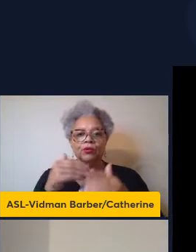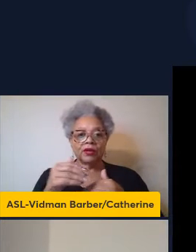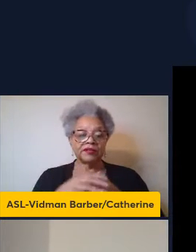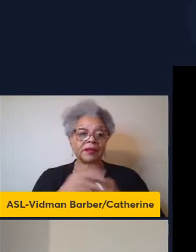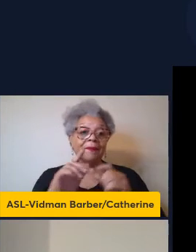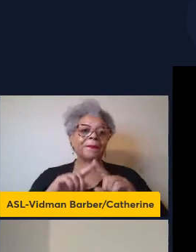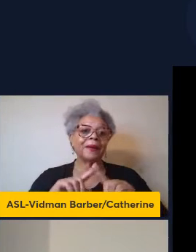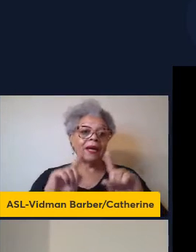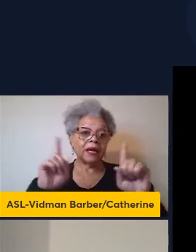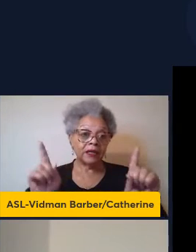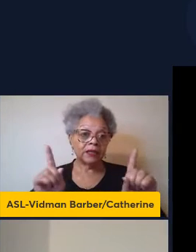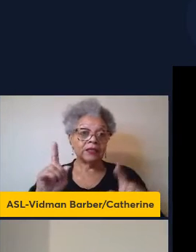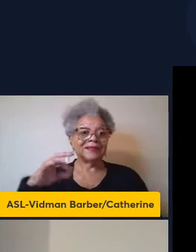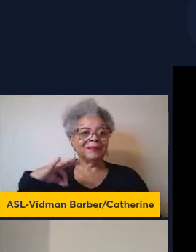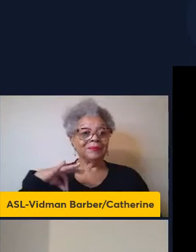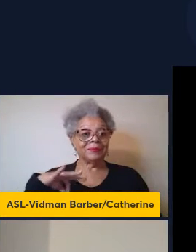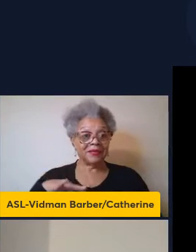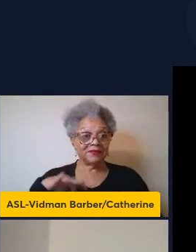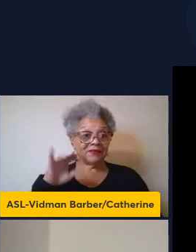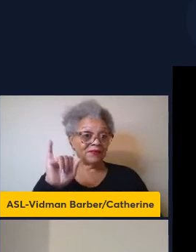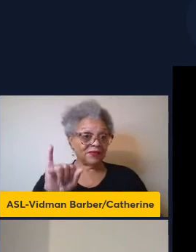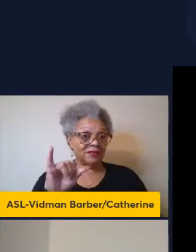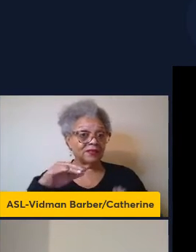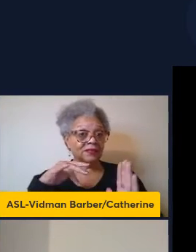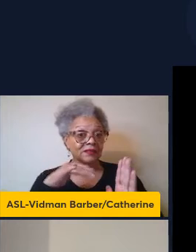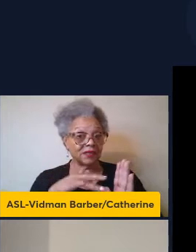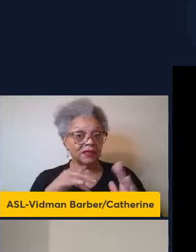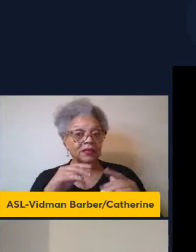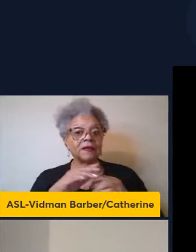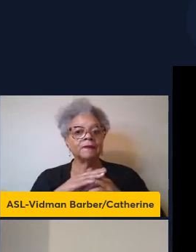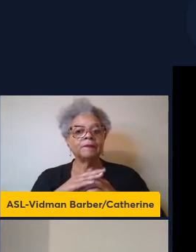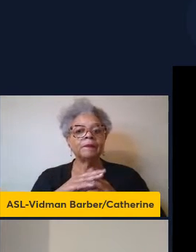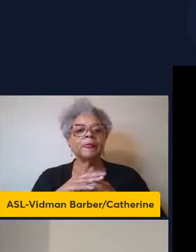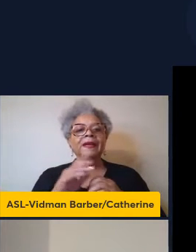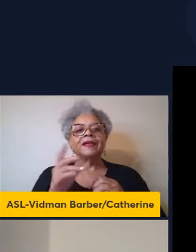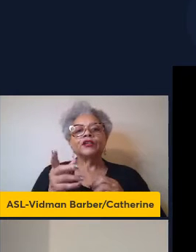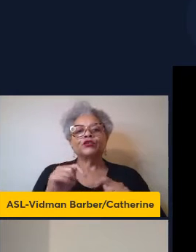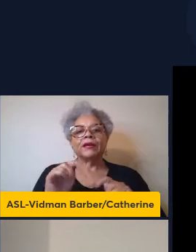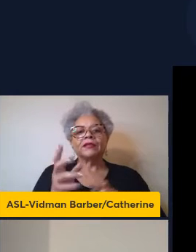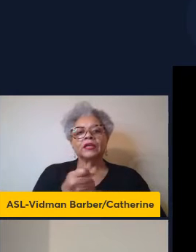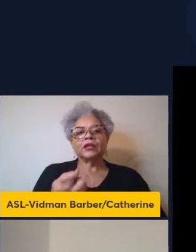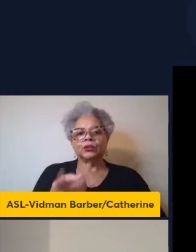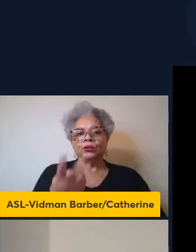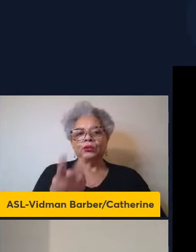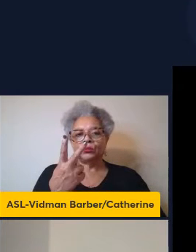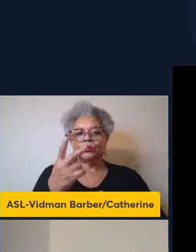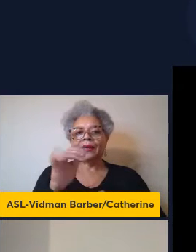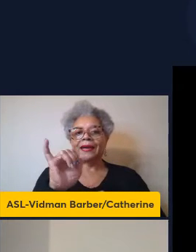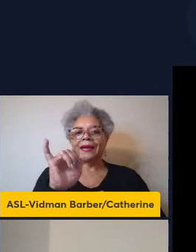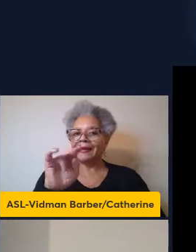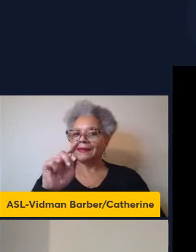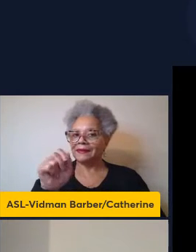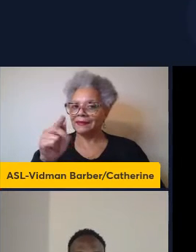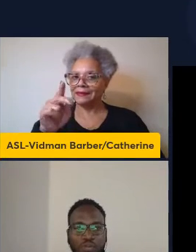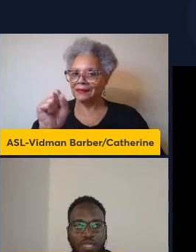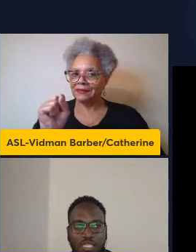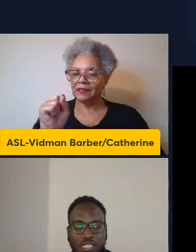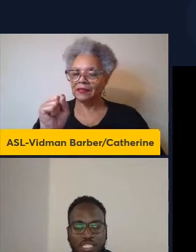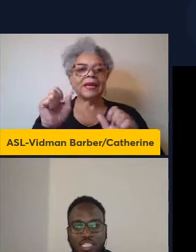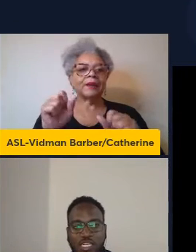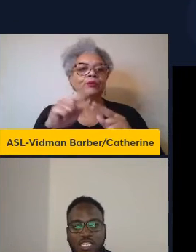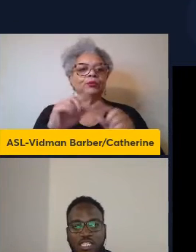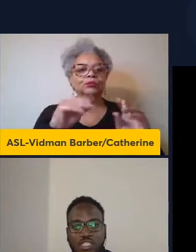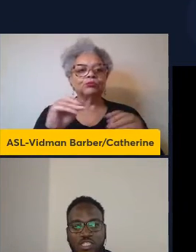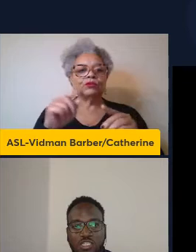real benefit of this study was actually trying to get to antigens. So we needed to actually have a way to be able to move from